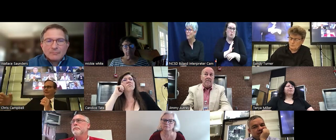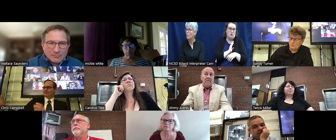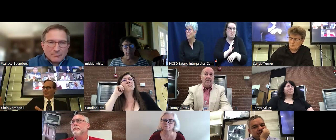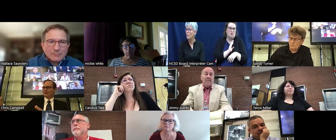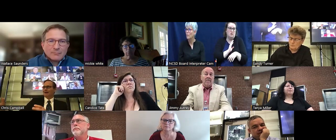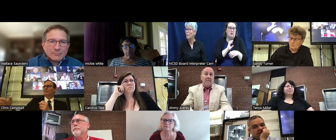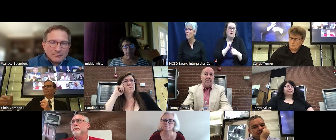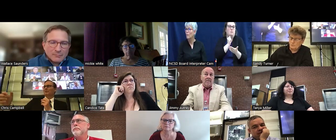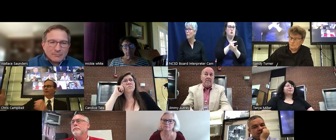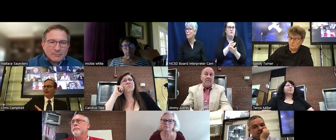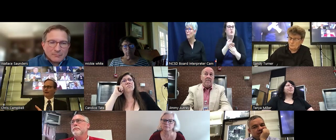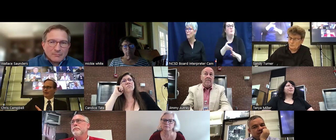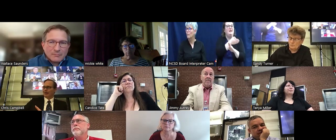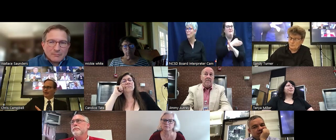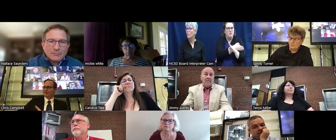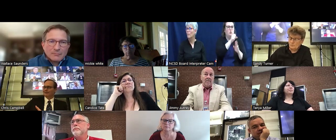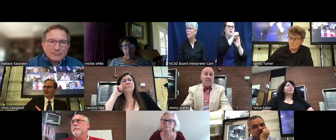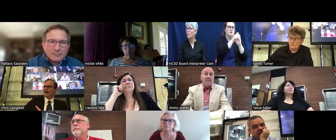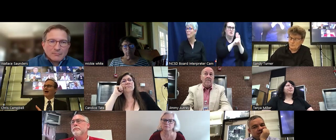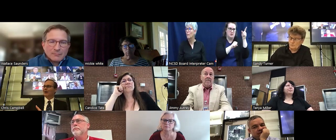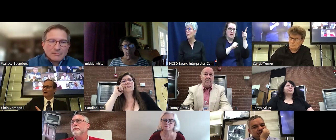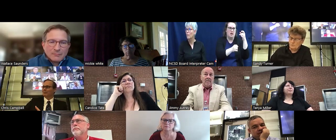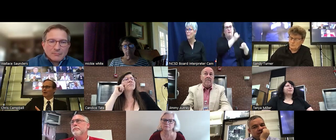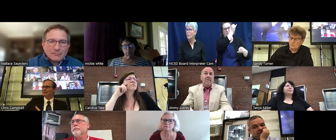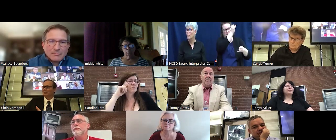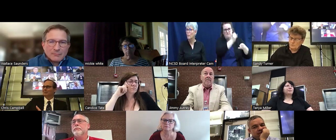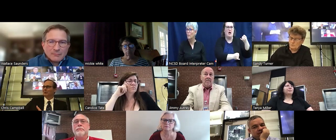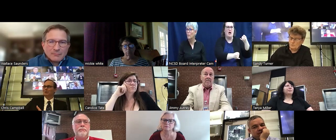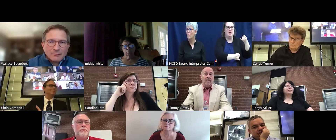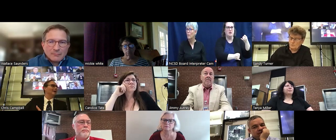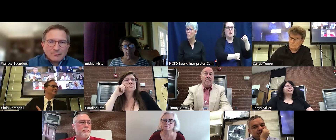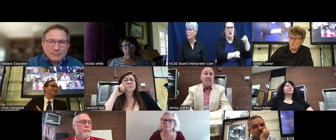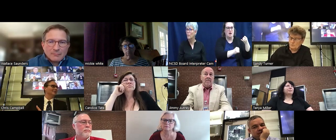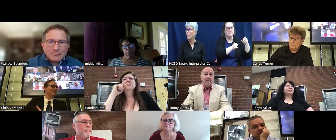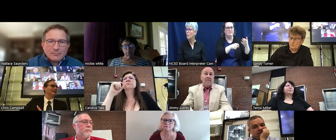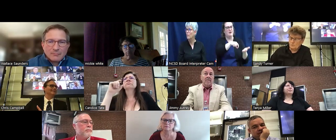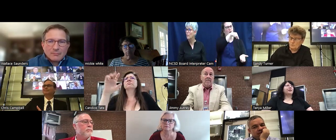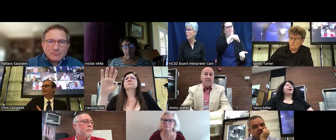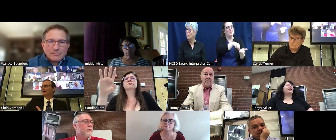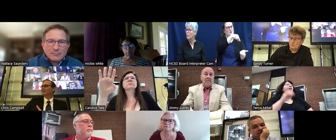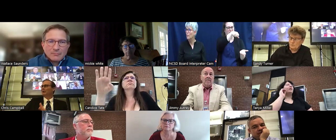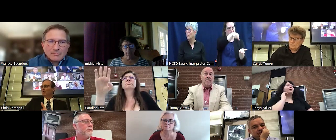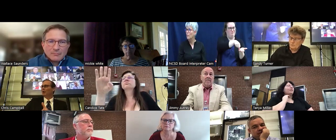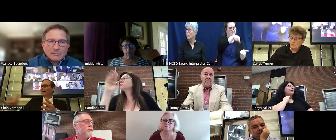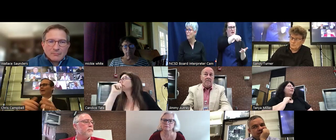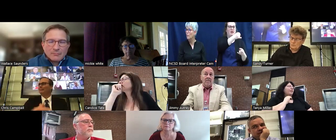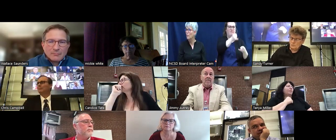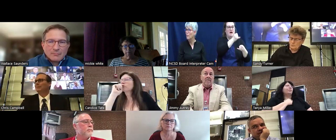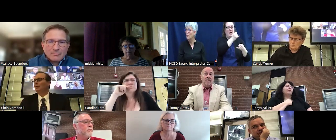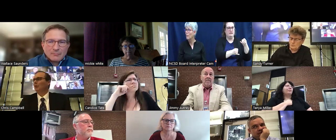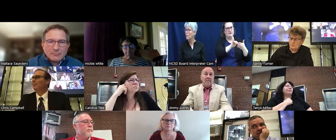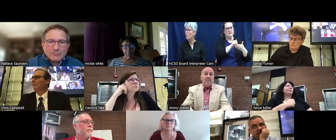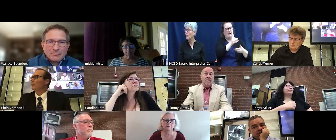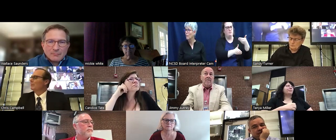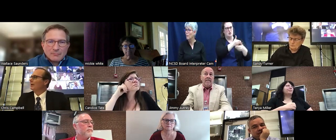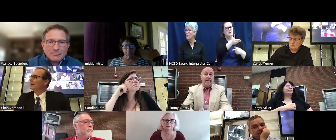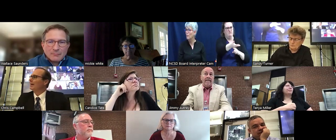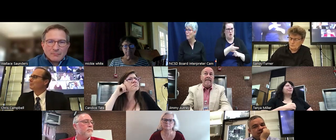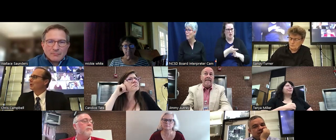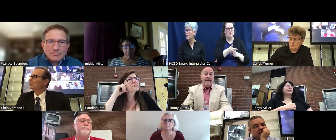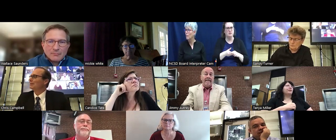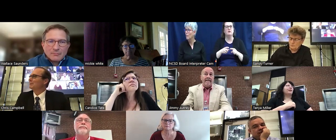at the state level finalize the hiring process and push the button, so to speak. So you'll be before the